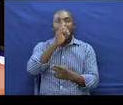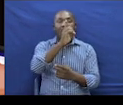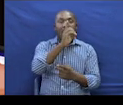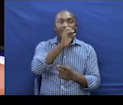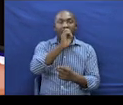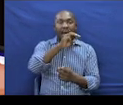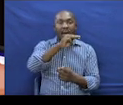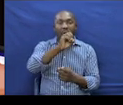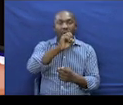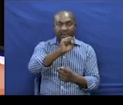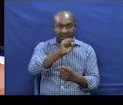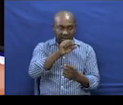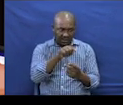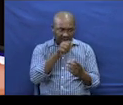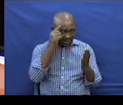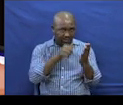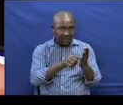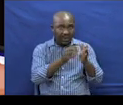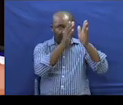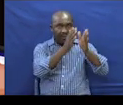which means people,